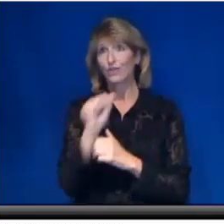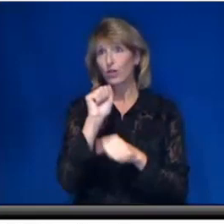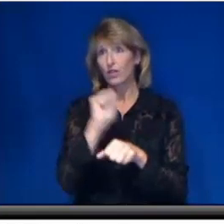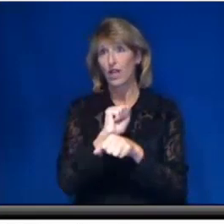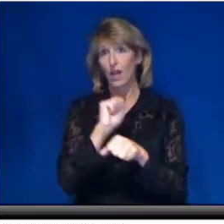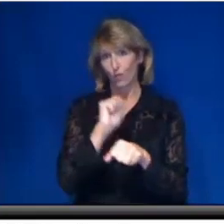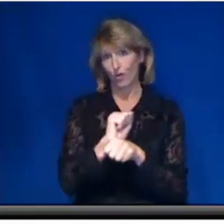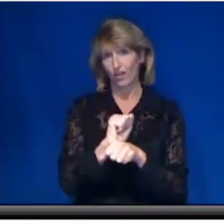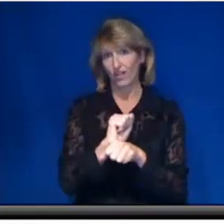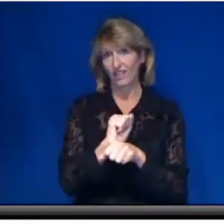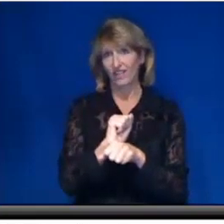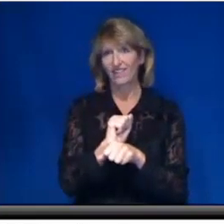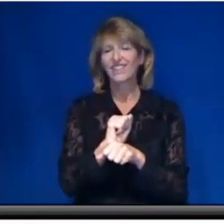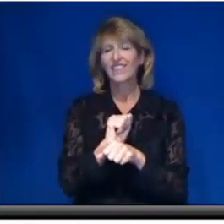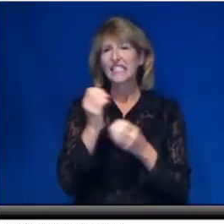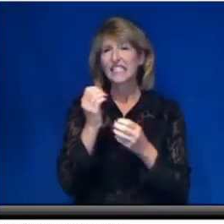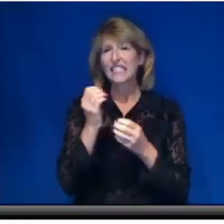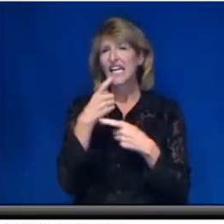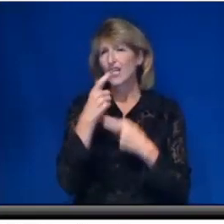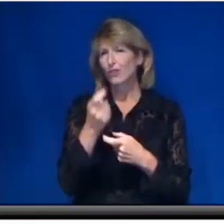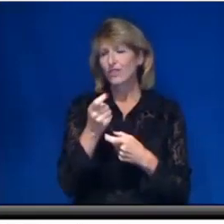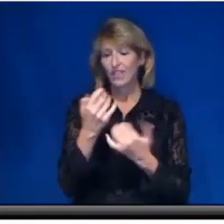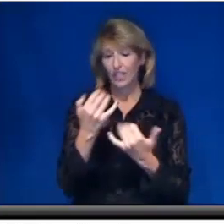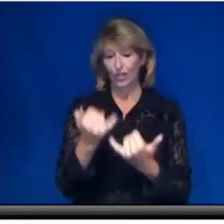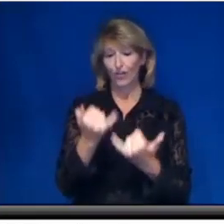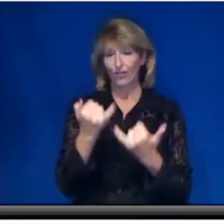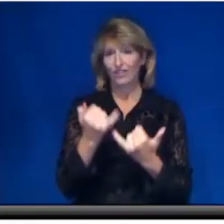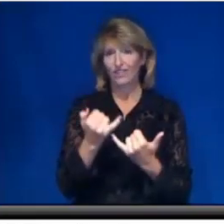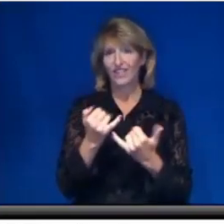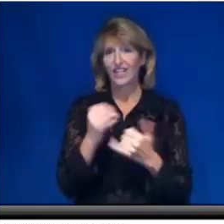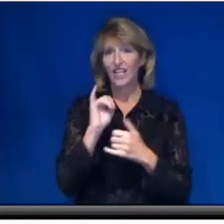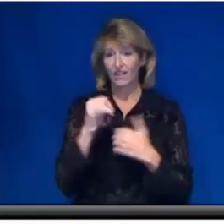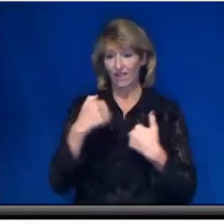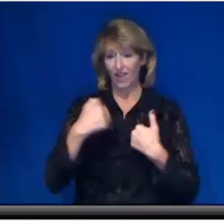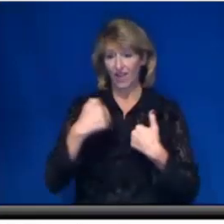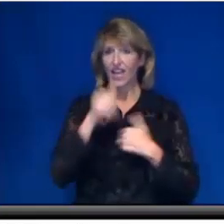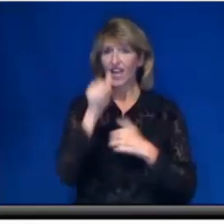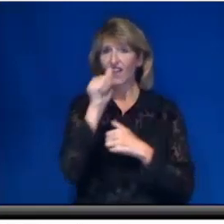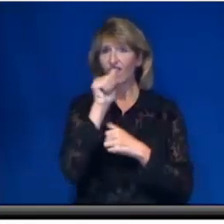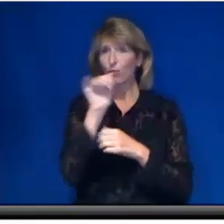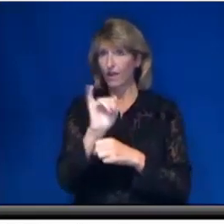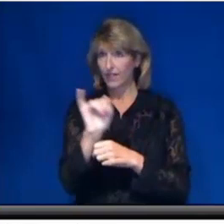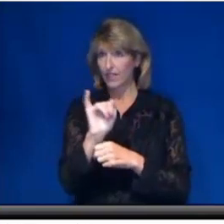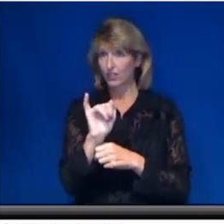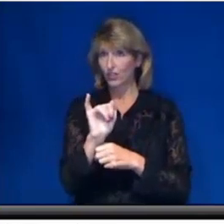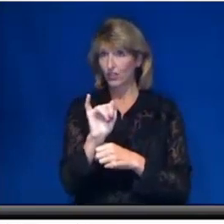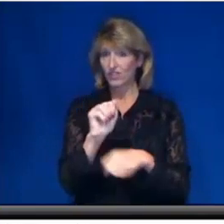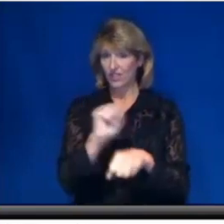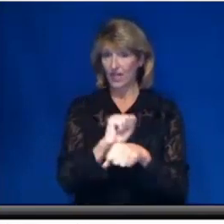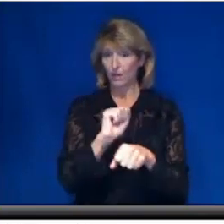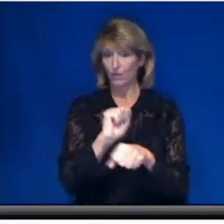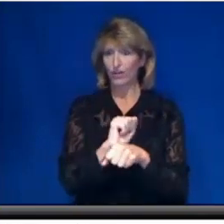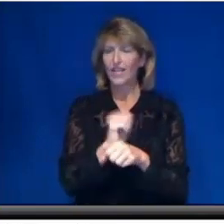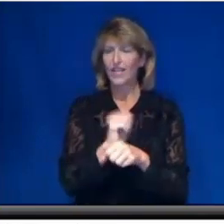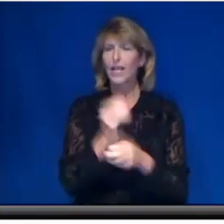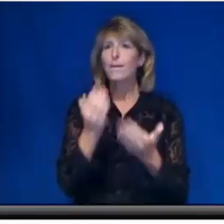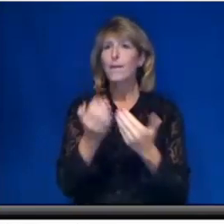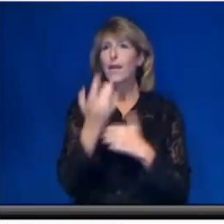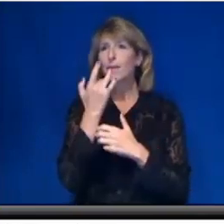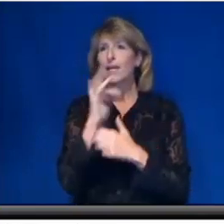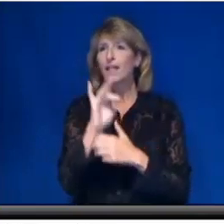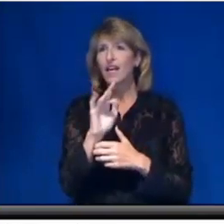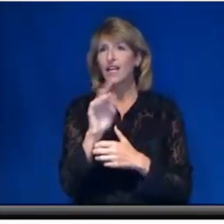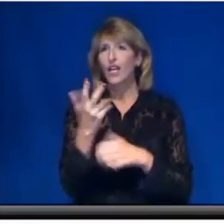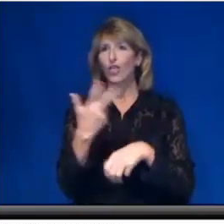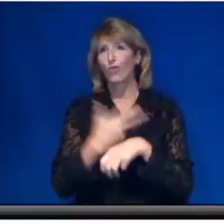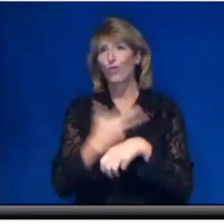they tended to be sober longer than those who were not employed. A person who has private insurance would be lucky to get maybe 3 or